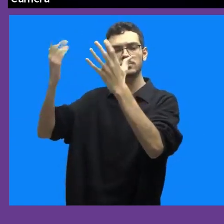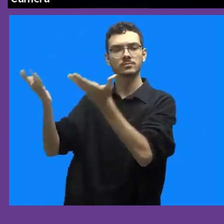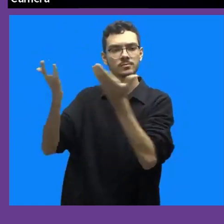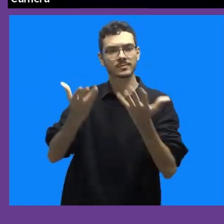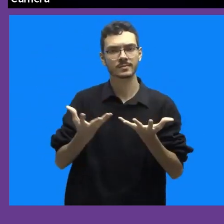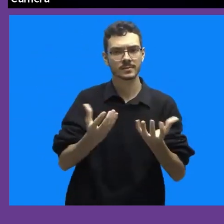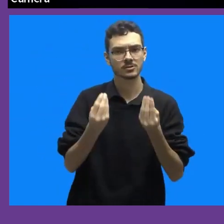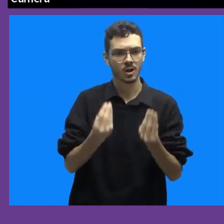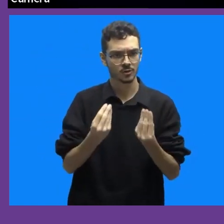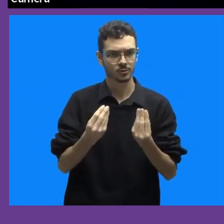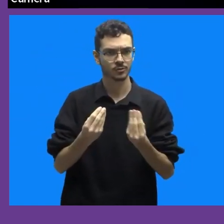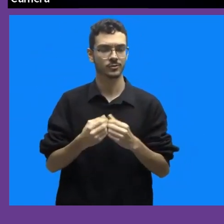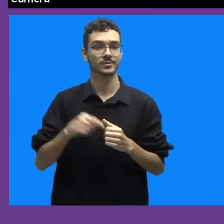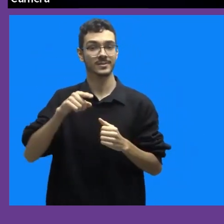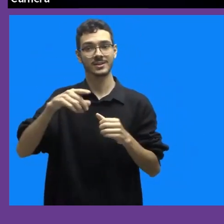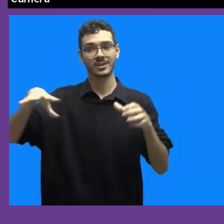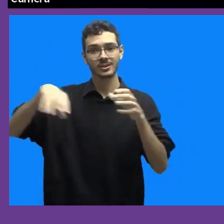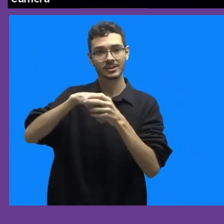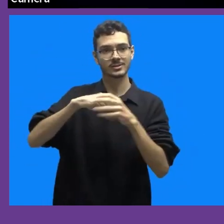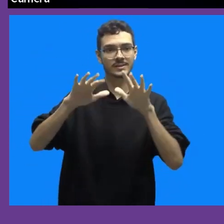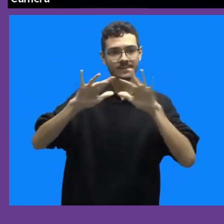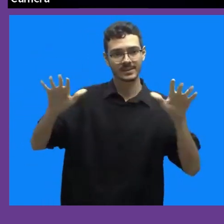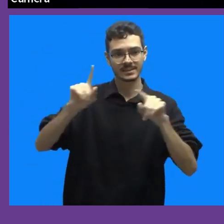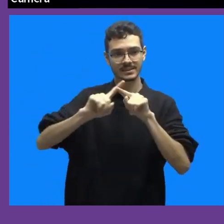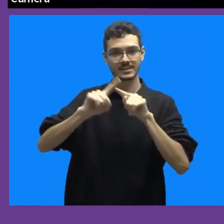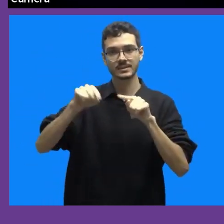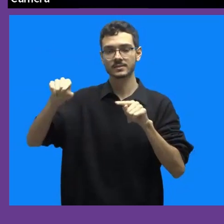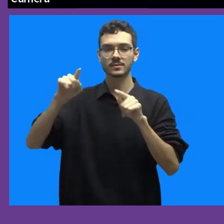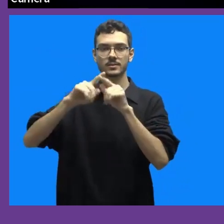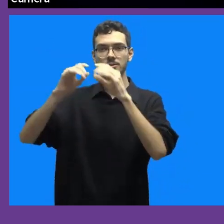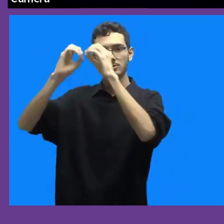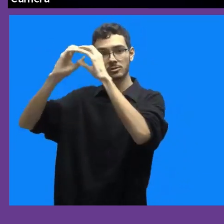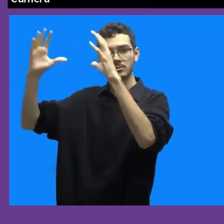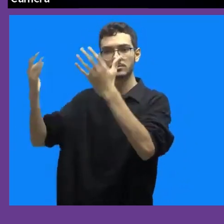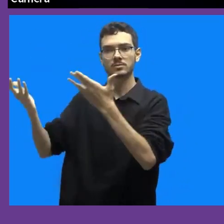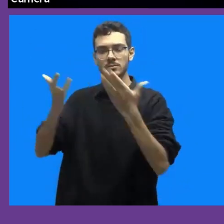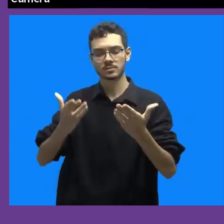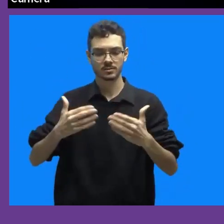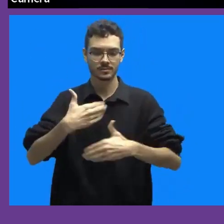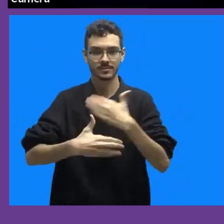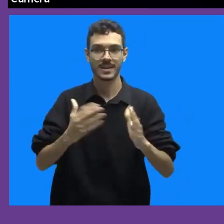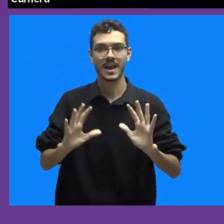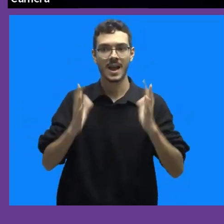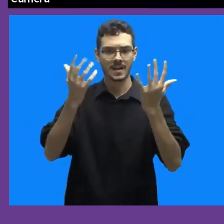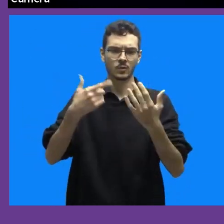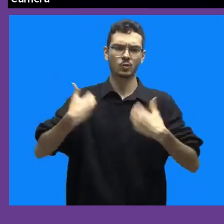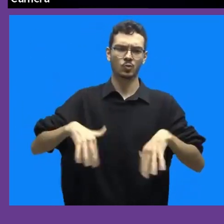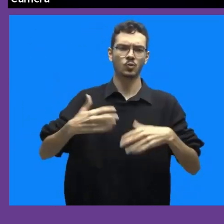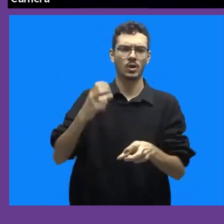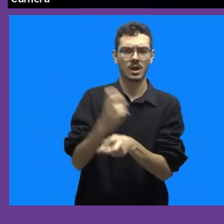leveraging technology for inclusive education emerged as a vital theme. Technological